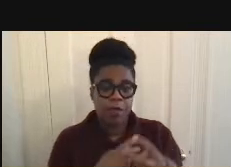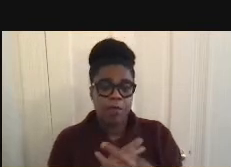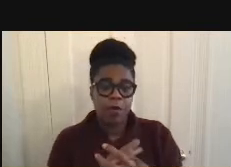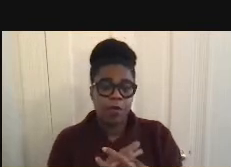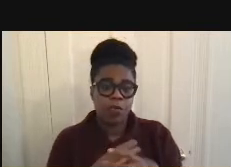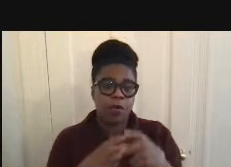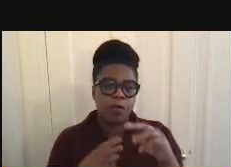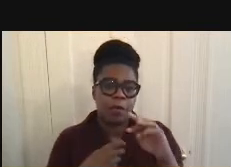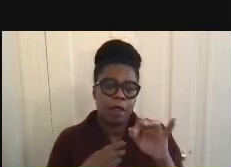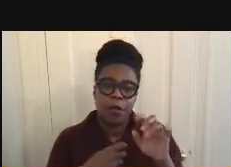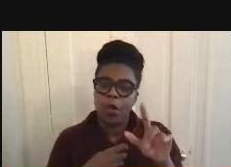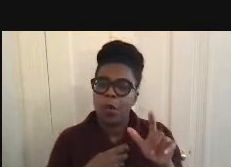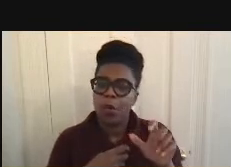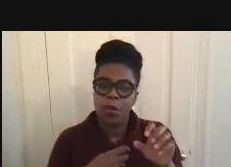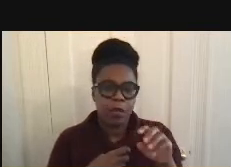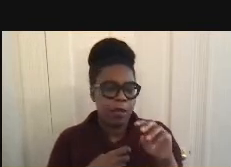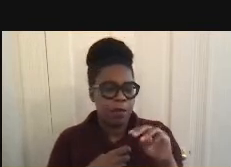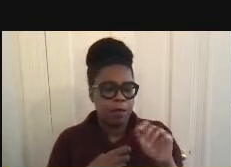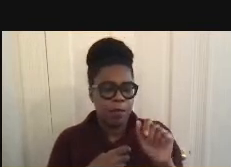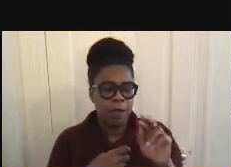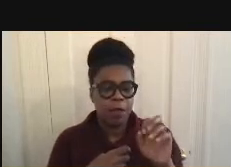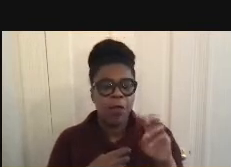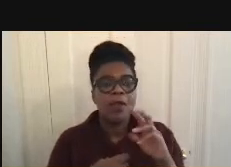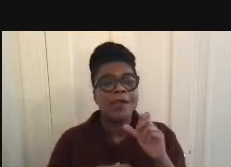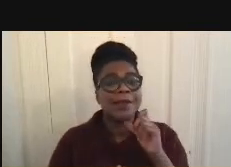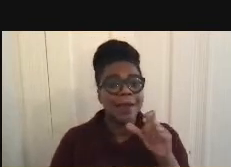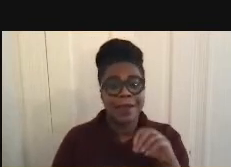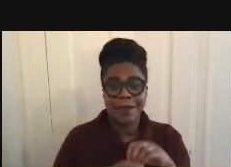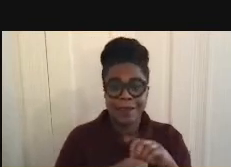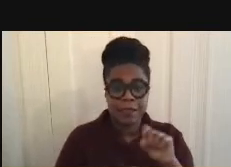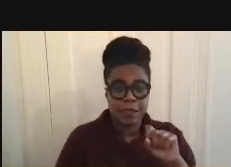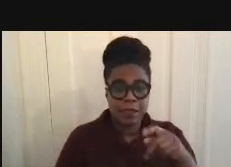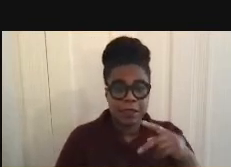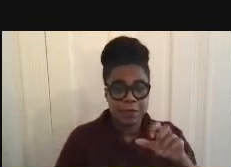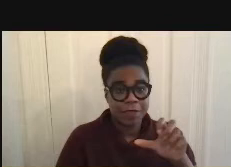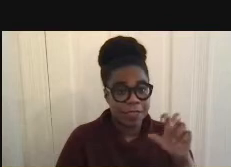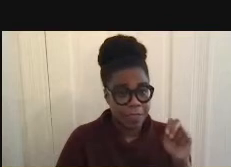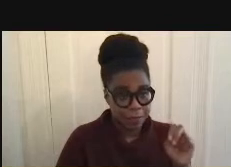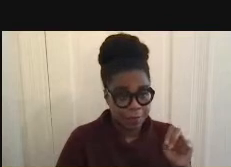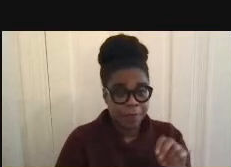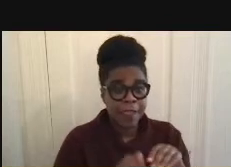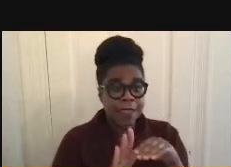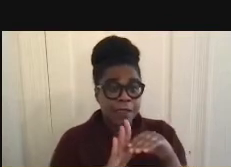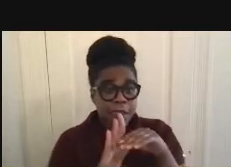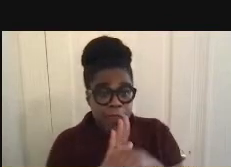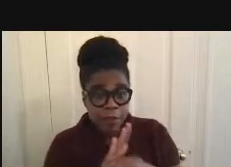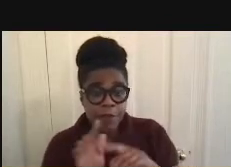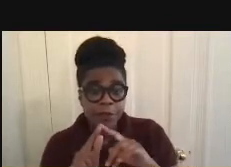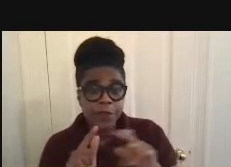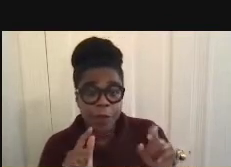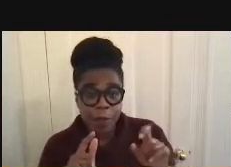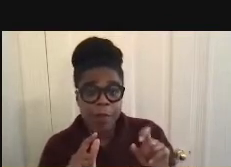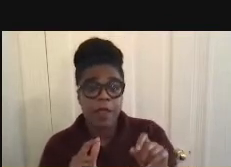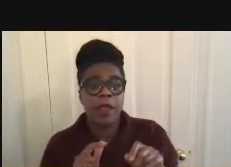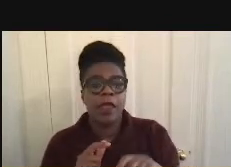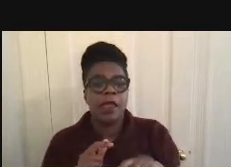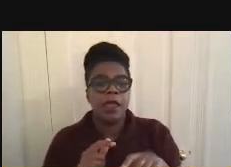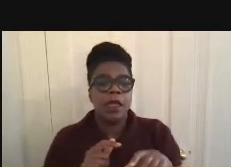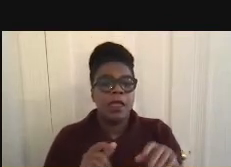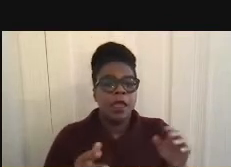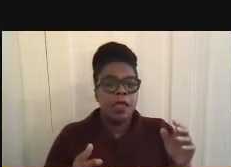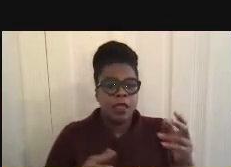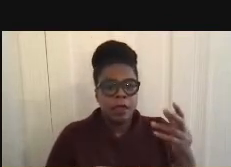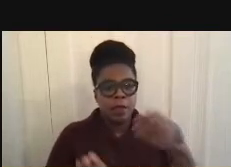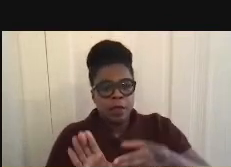spleen. But it was unclear from this paper whether or not this decrease was due to mobilization or if TNF-alpha was